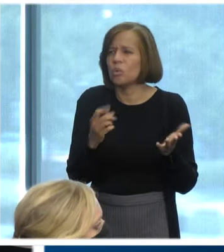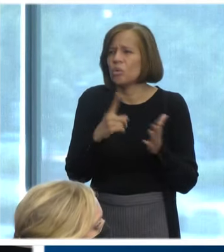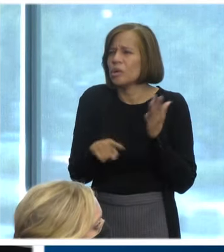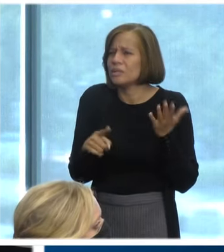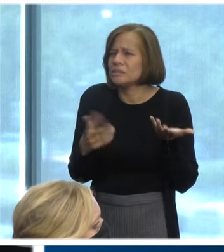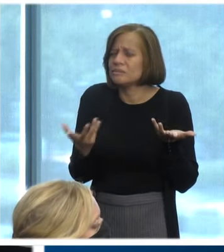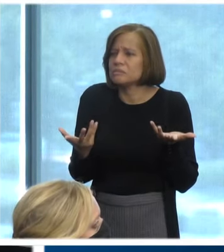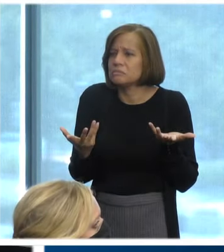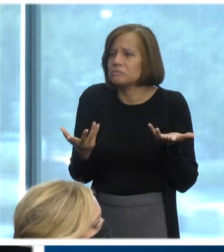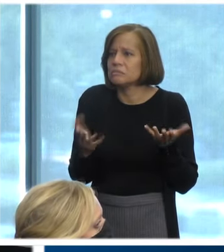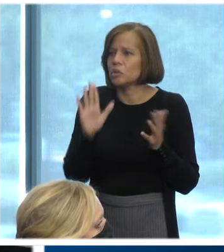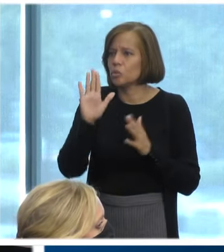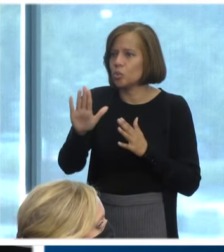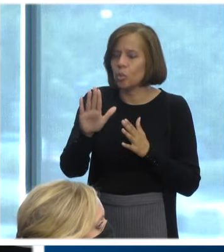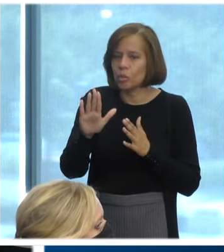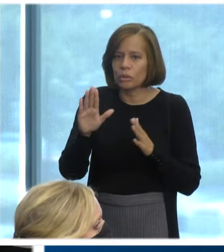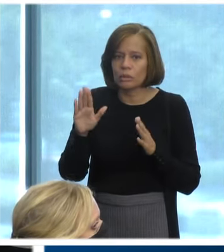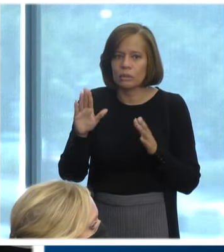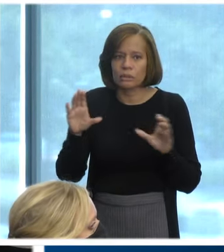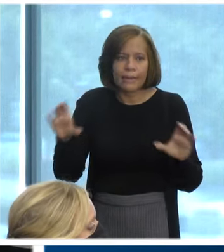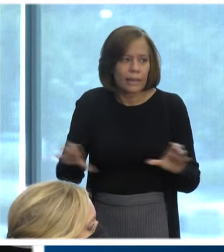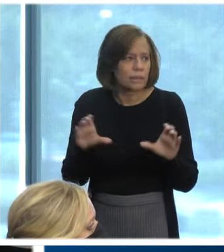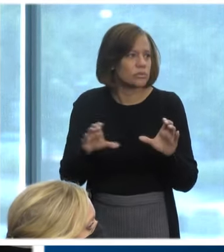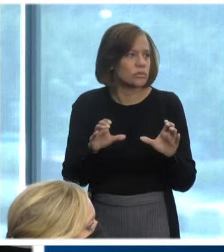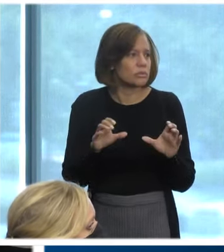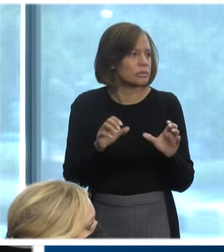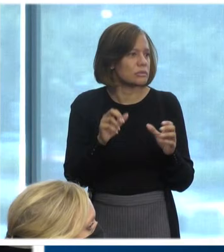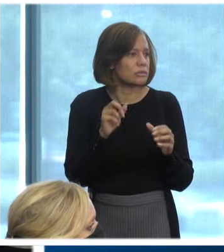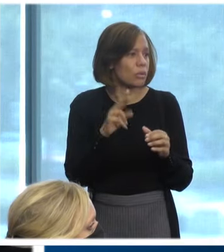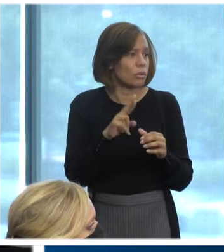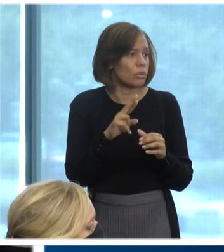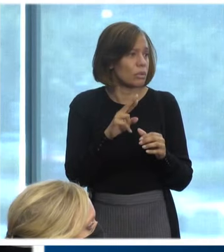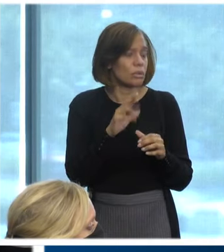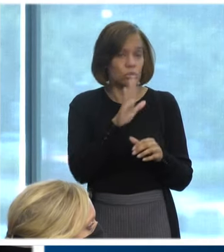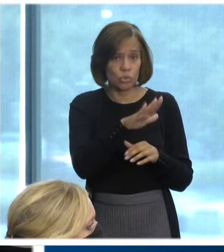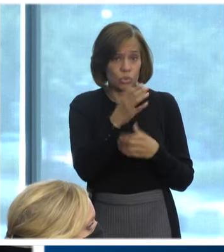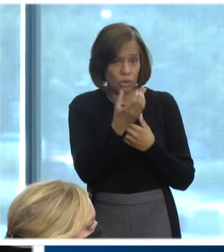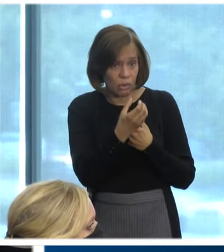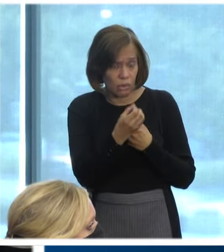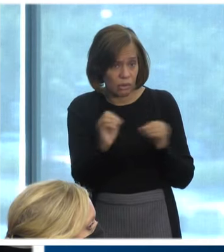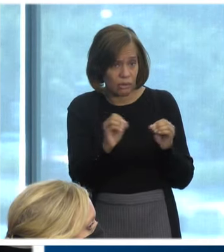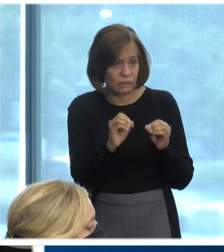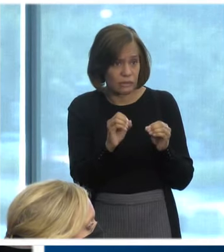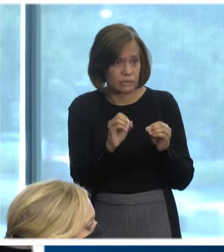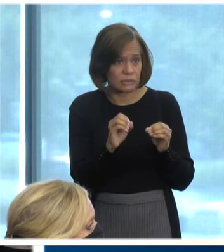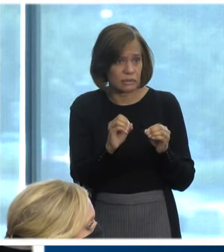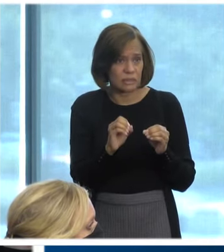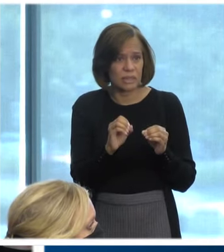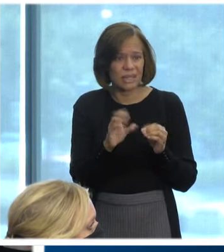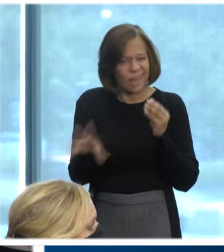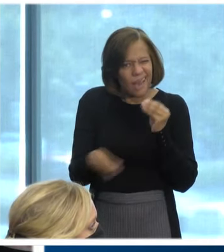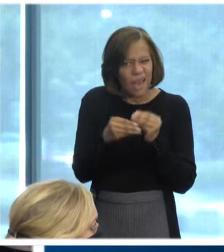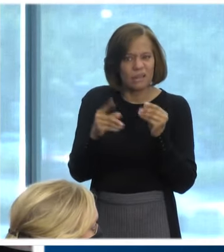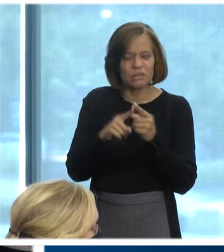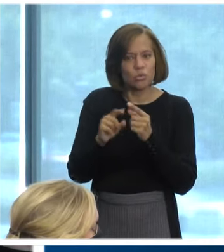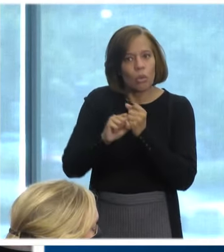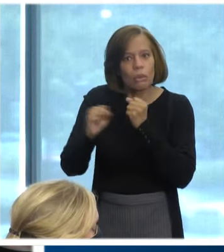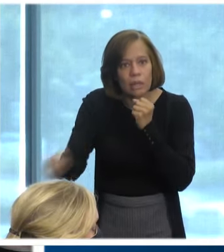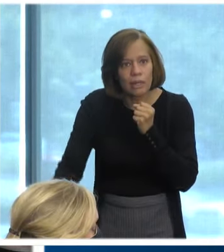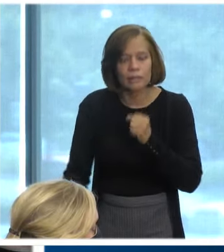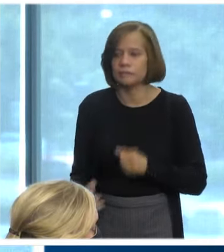if your actions and the actions that your office has taken have contributed to this issue?